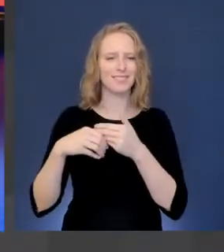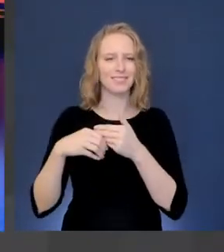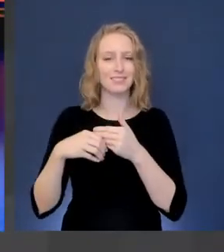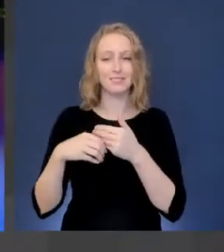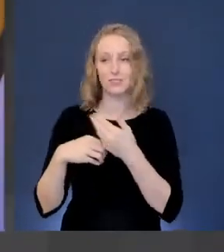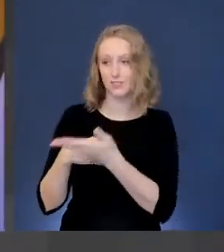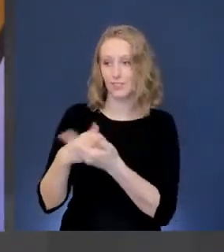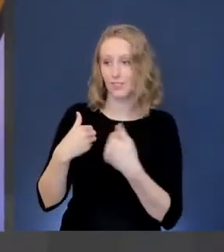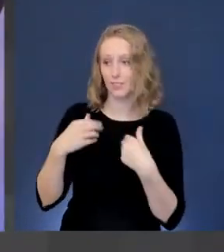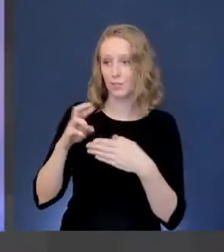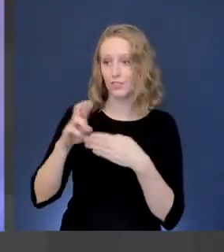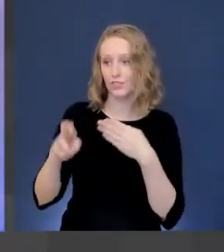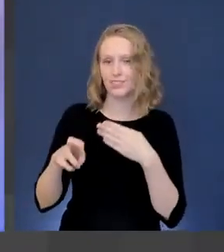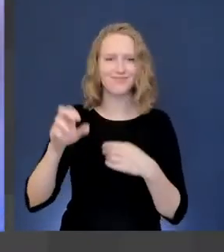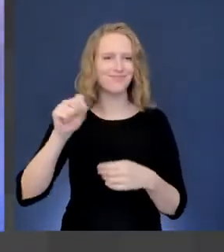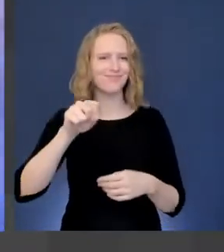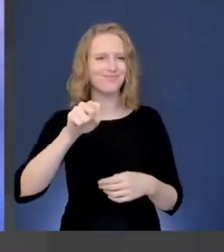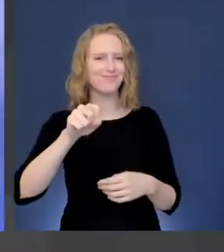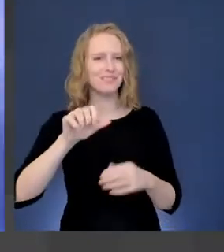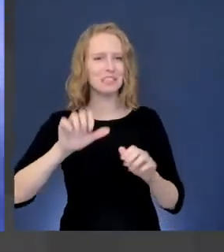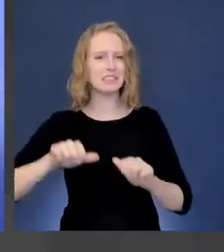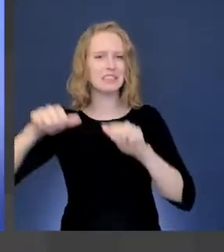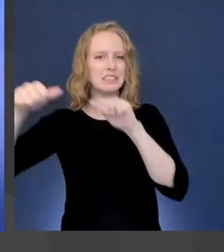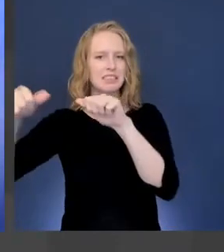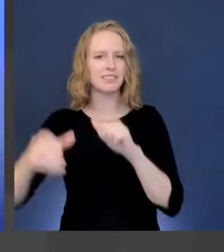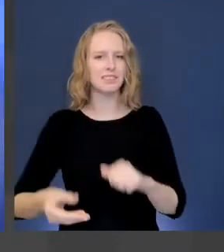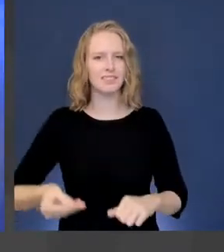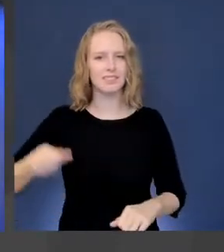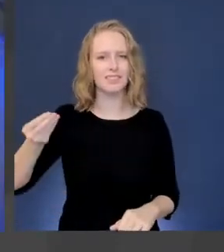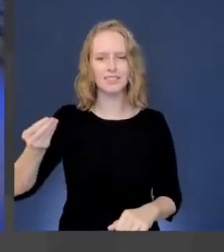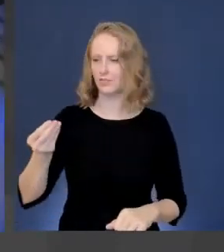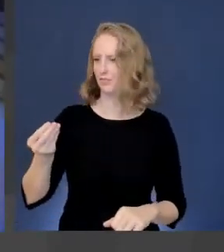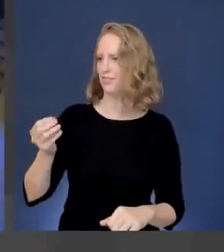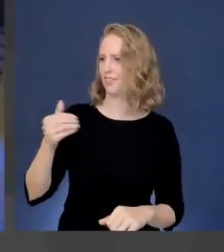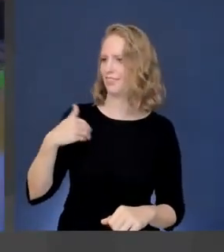chest. Wow! Really exciting. You really came in style.